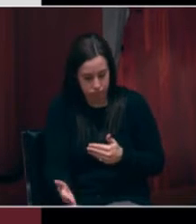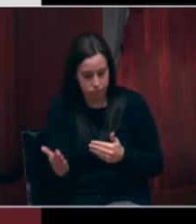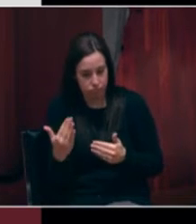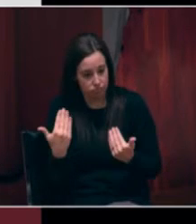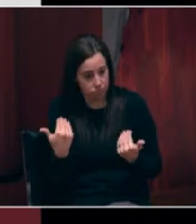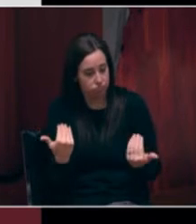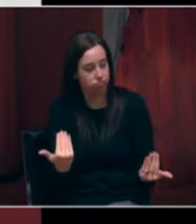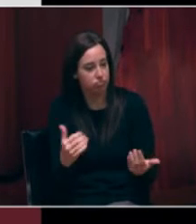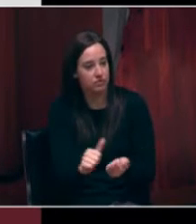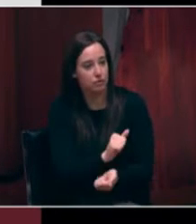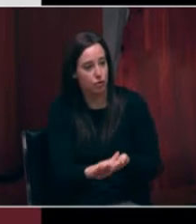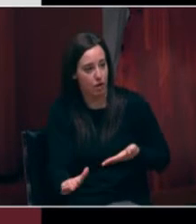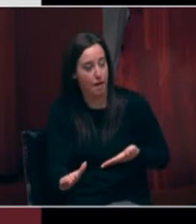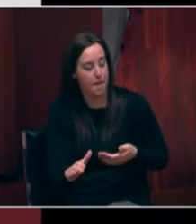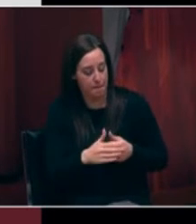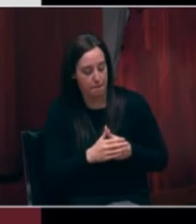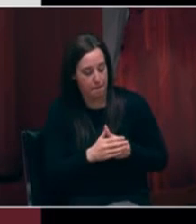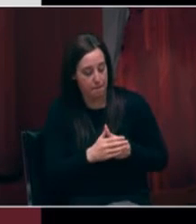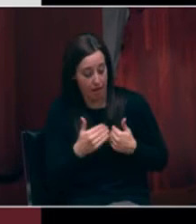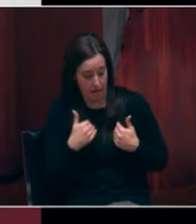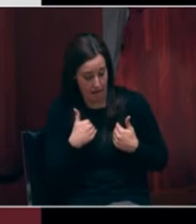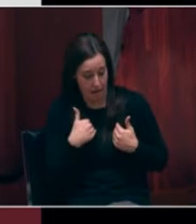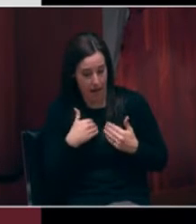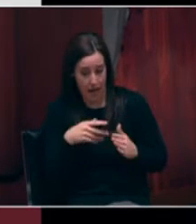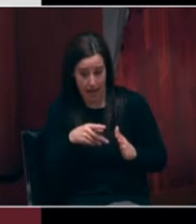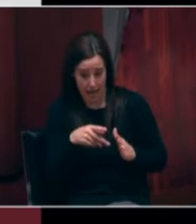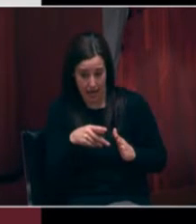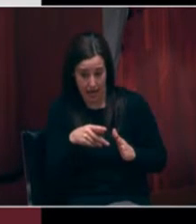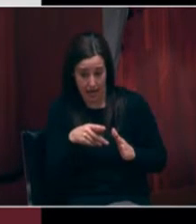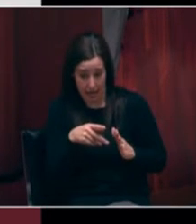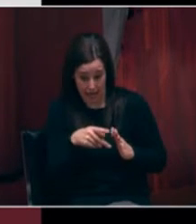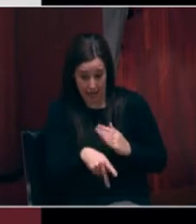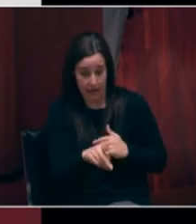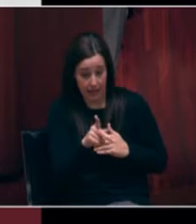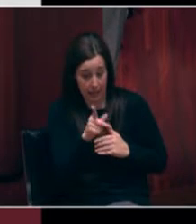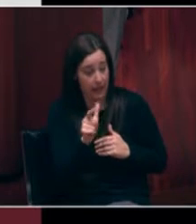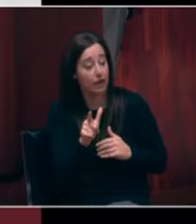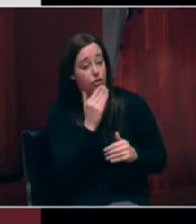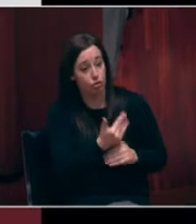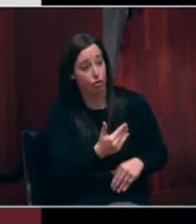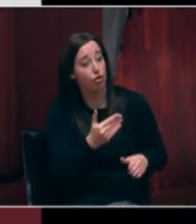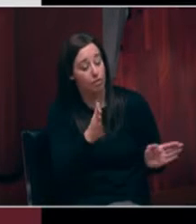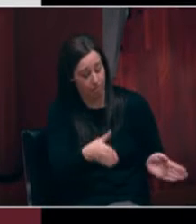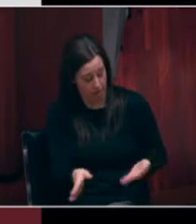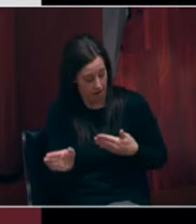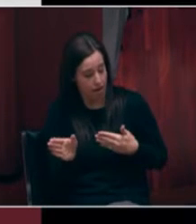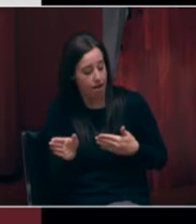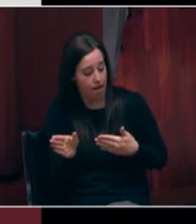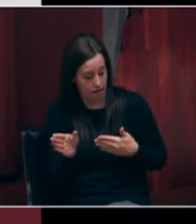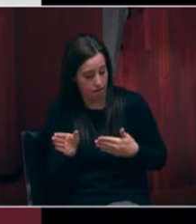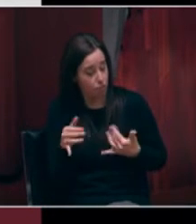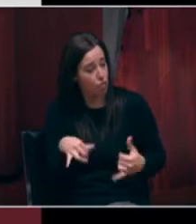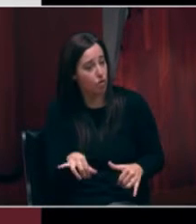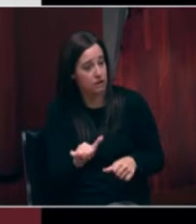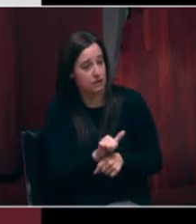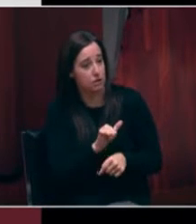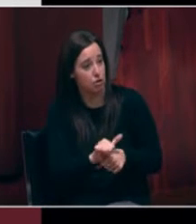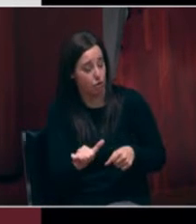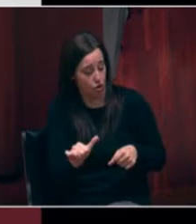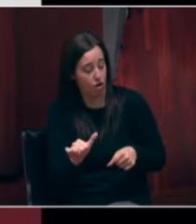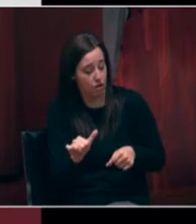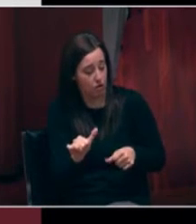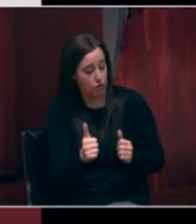there. We had a till plan. Agencies that wanted to destroy their till records early, we've worked with them. We can still do that, although we're now